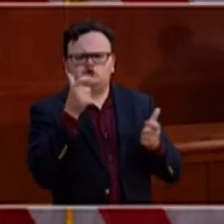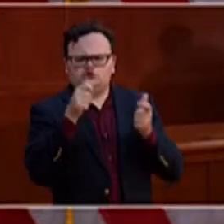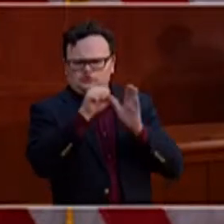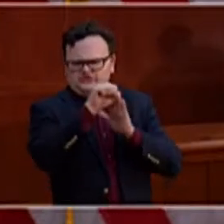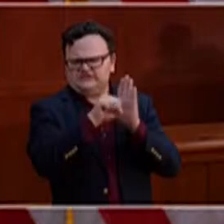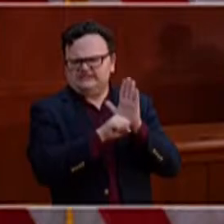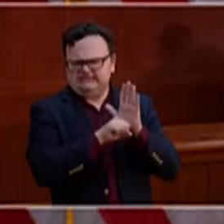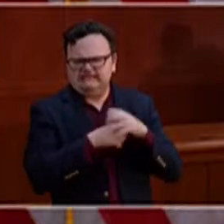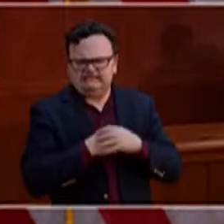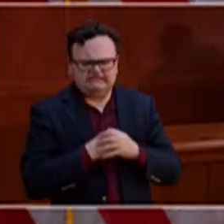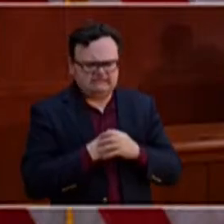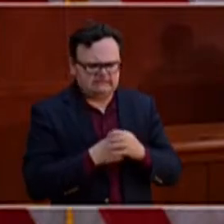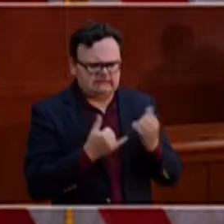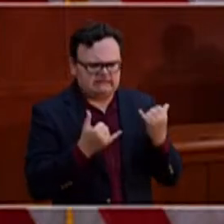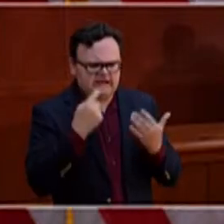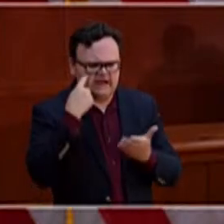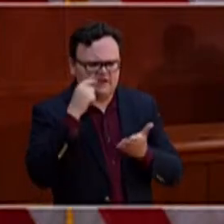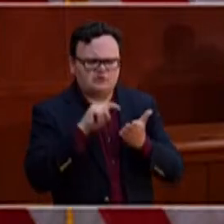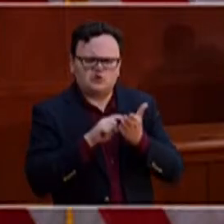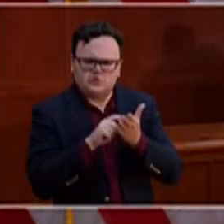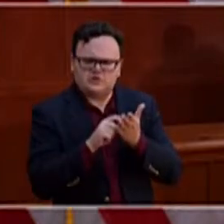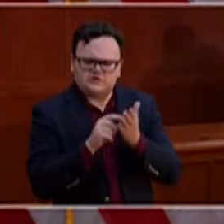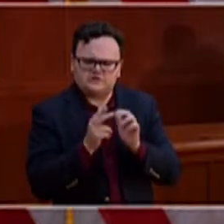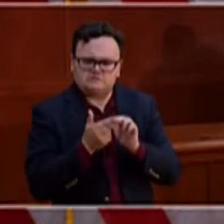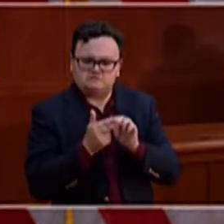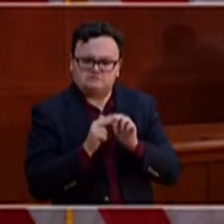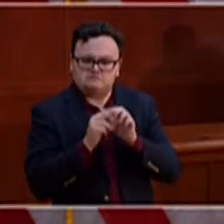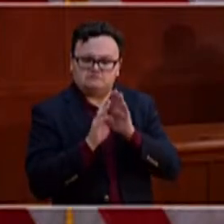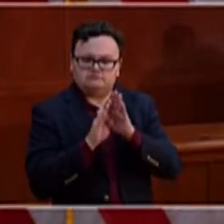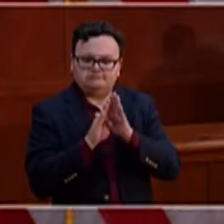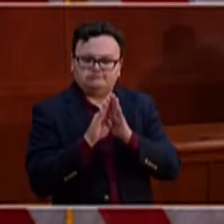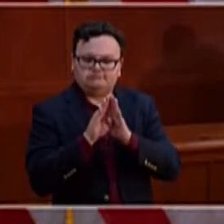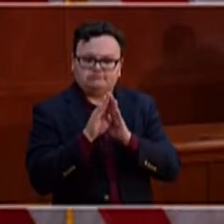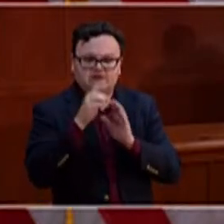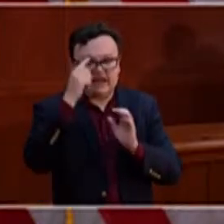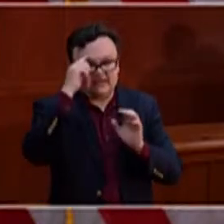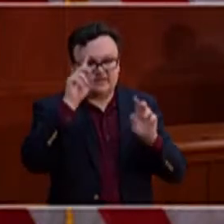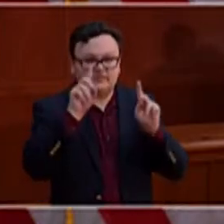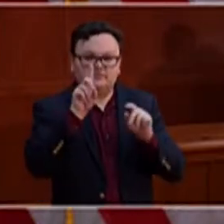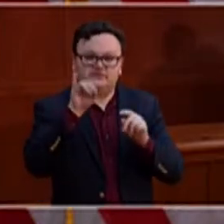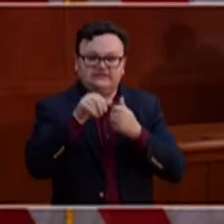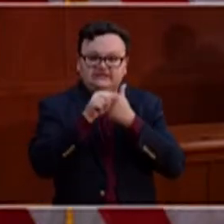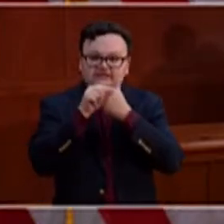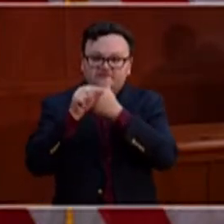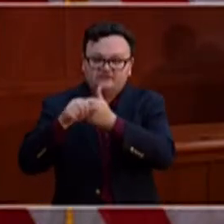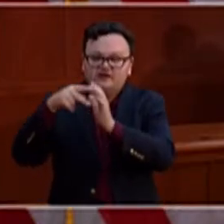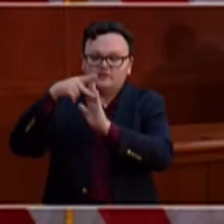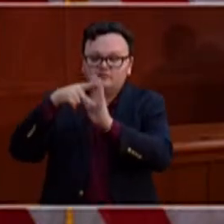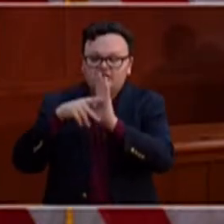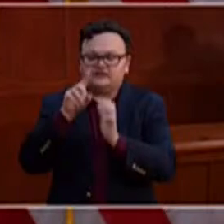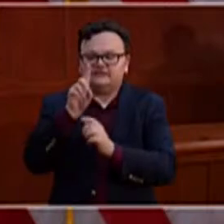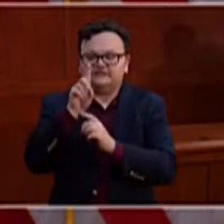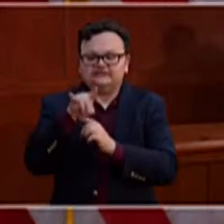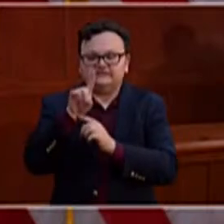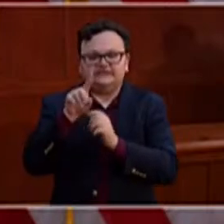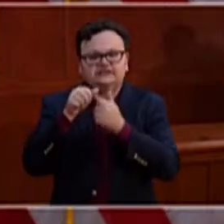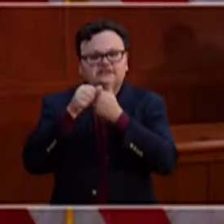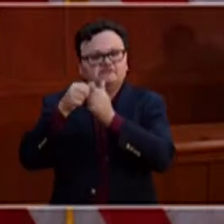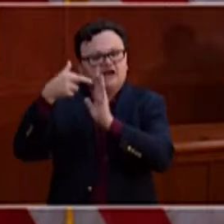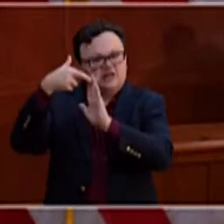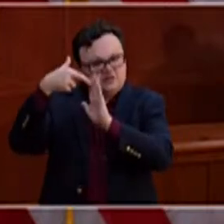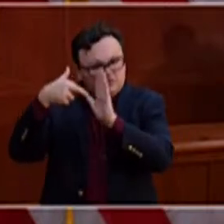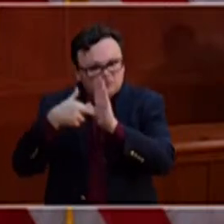of a wave here, I think people really did heed the guidelines, and I think that's been a big